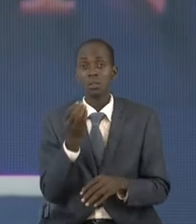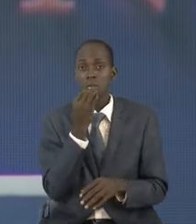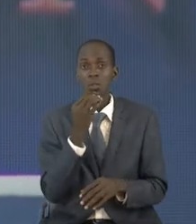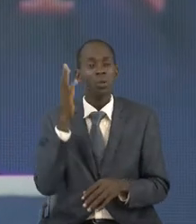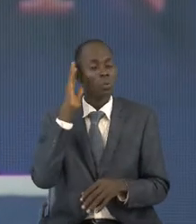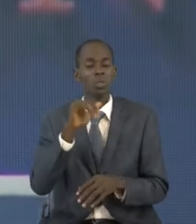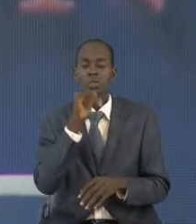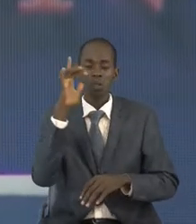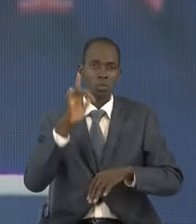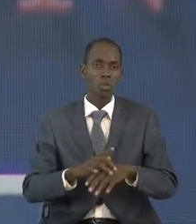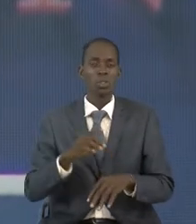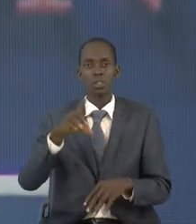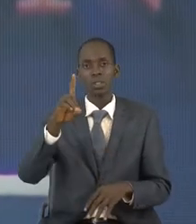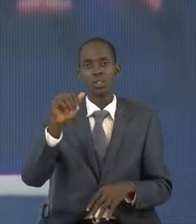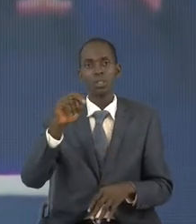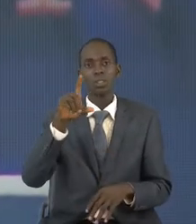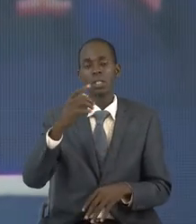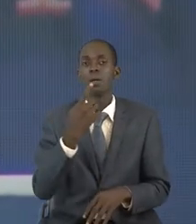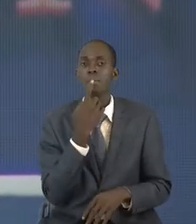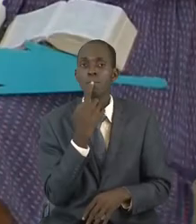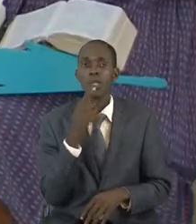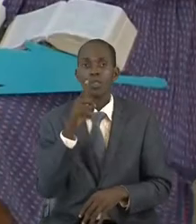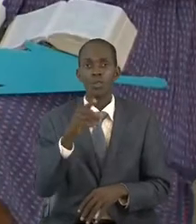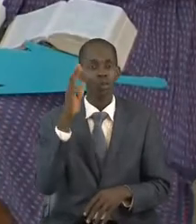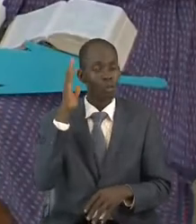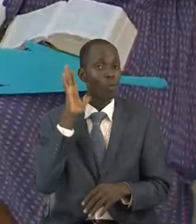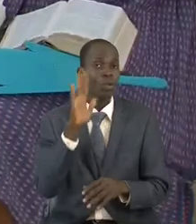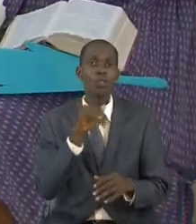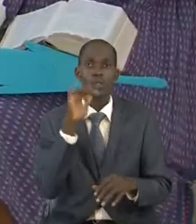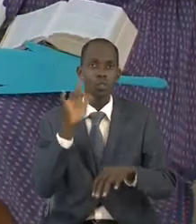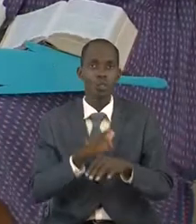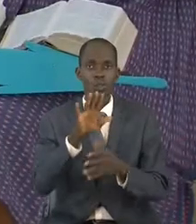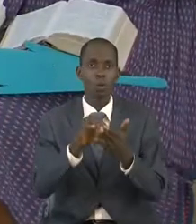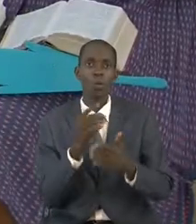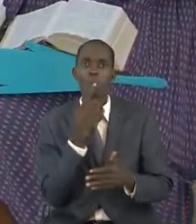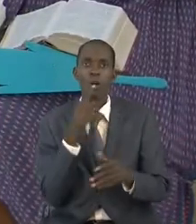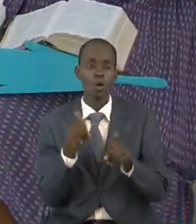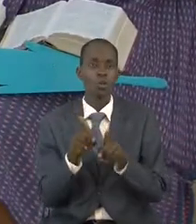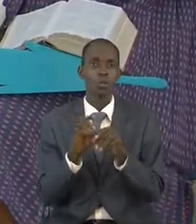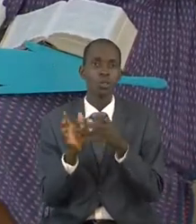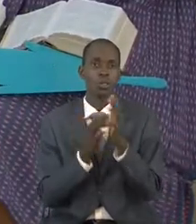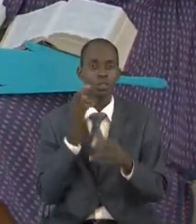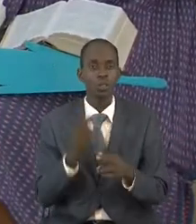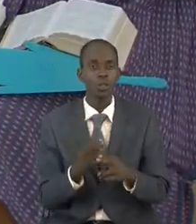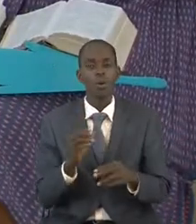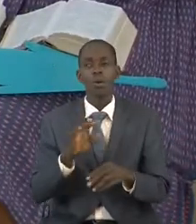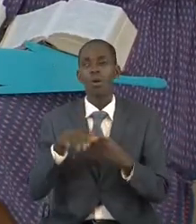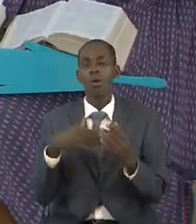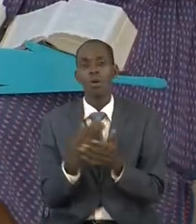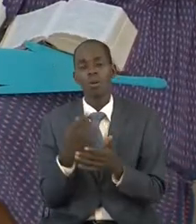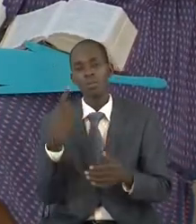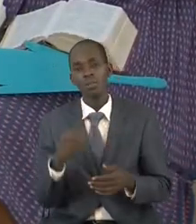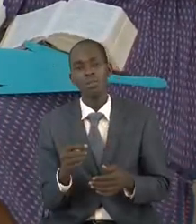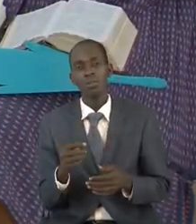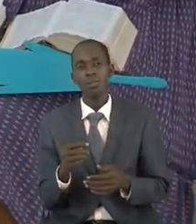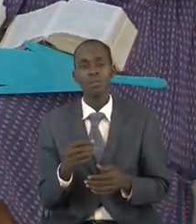mouth. You will not, it will not get to your mouth. Now with the portion of the wine what he